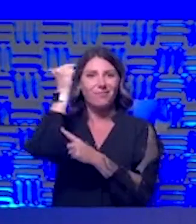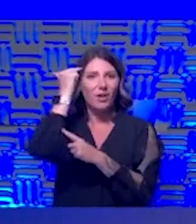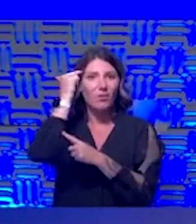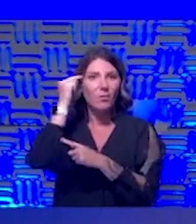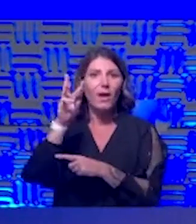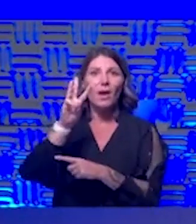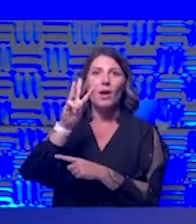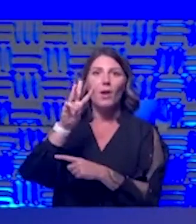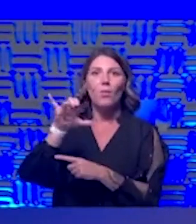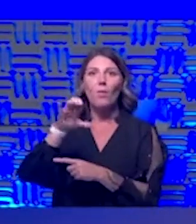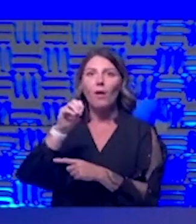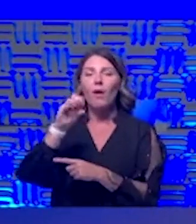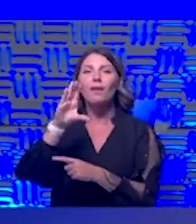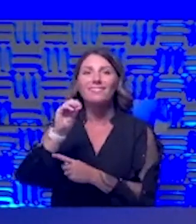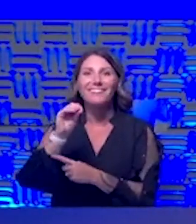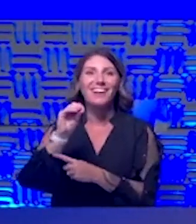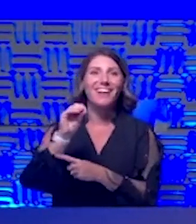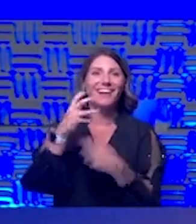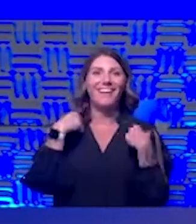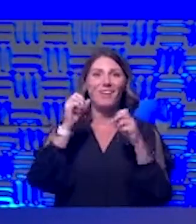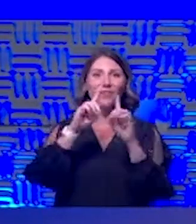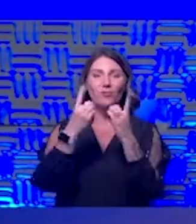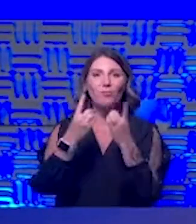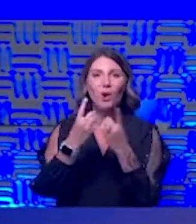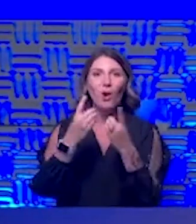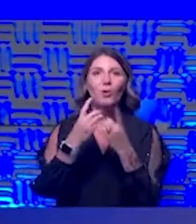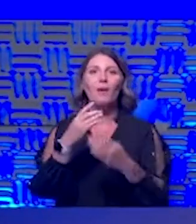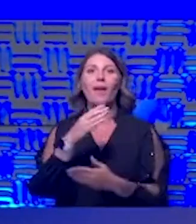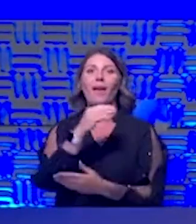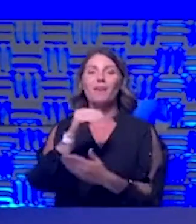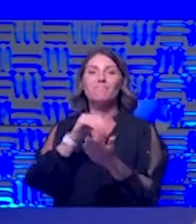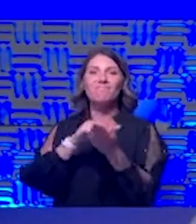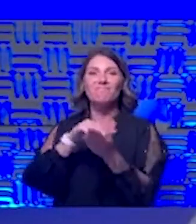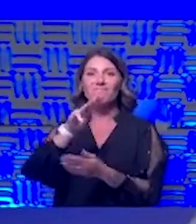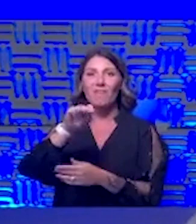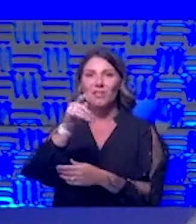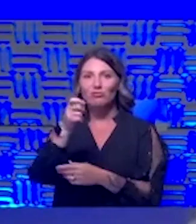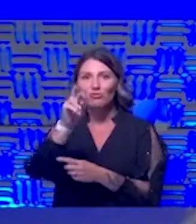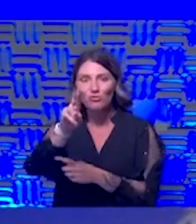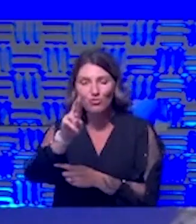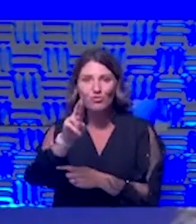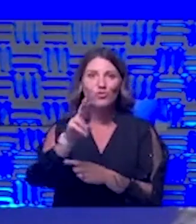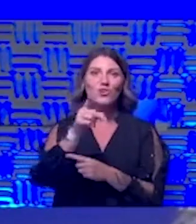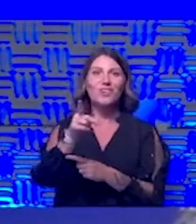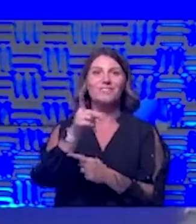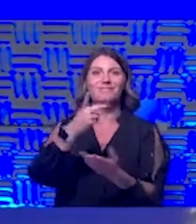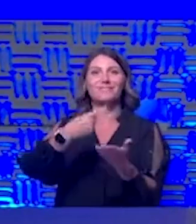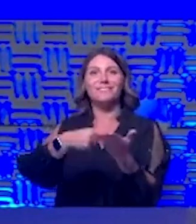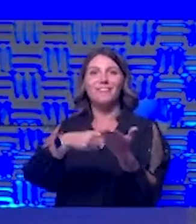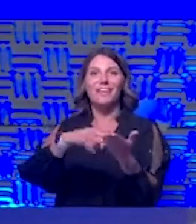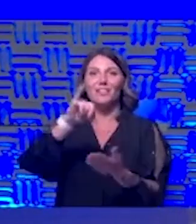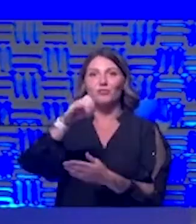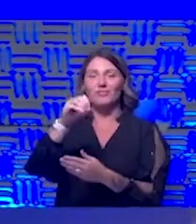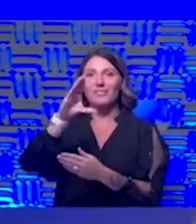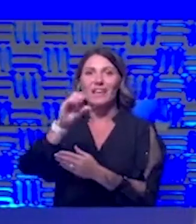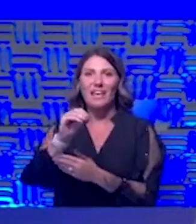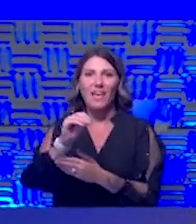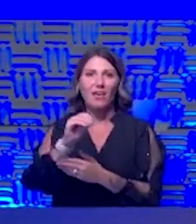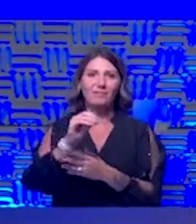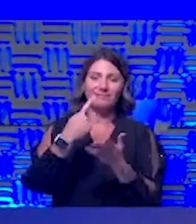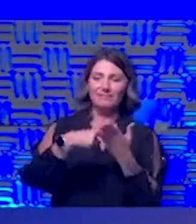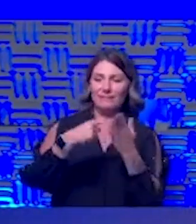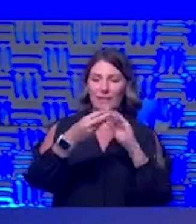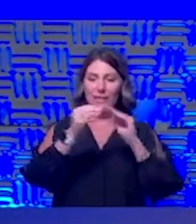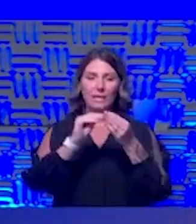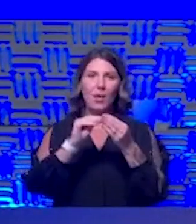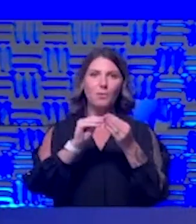Department and Dr. LeMaster with Johnson County Health Department, who will be talking with us about the numbers that are out there, what we're seeing in the rise, what